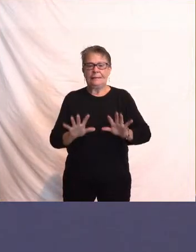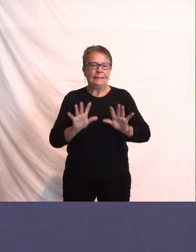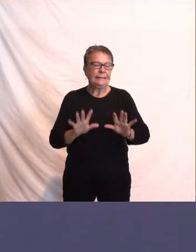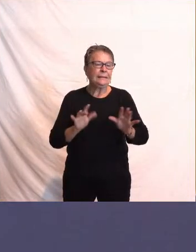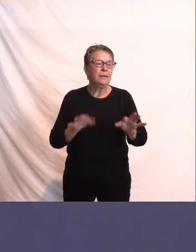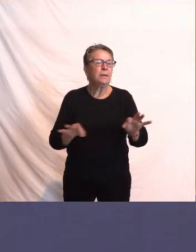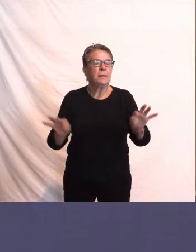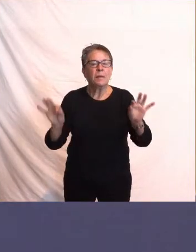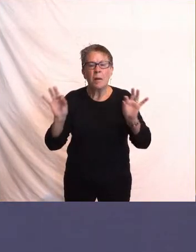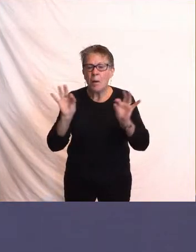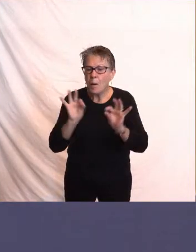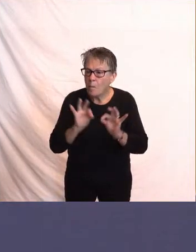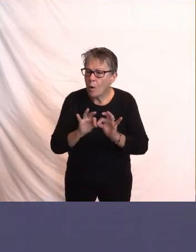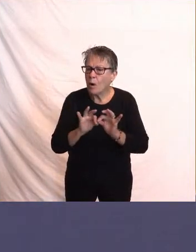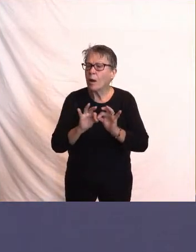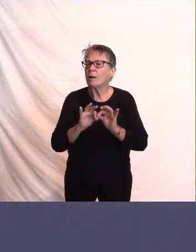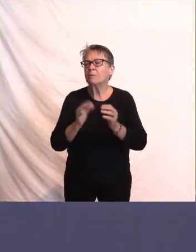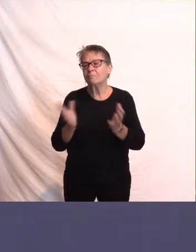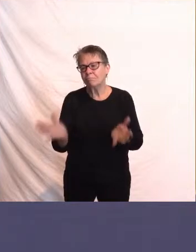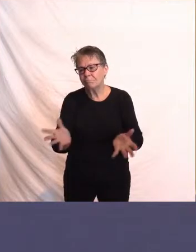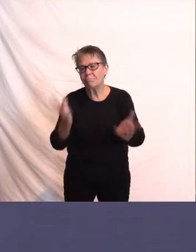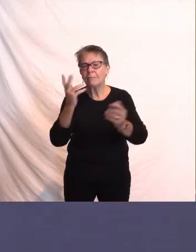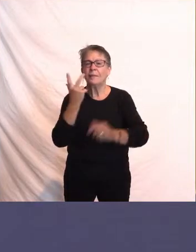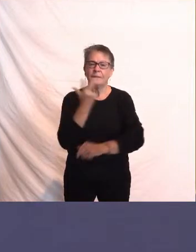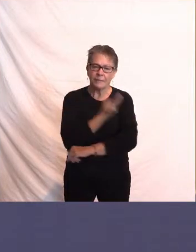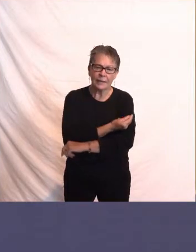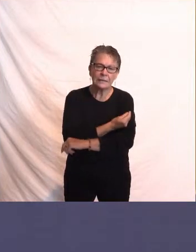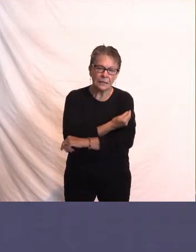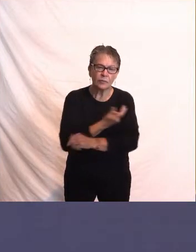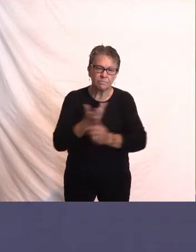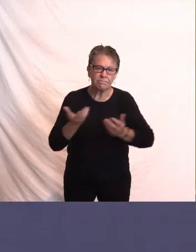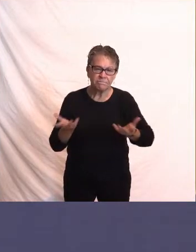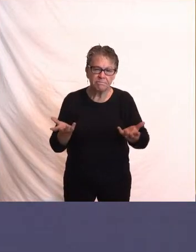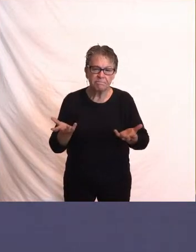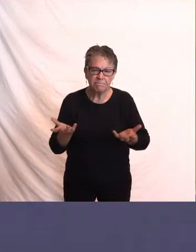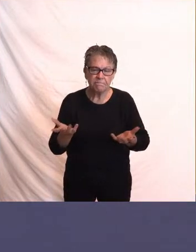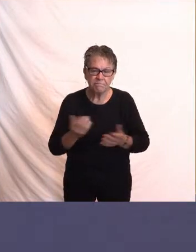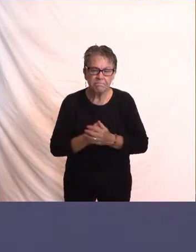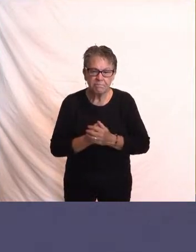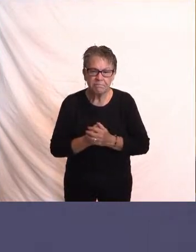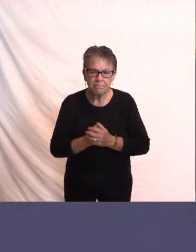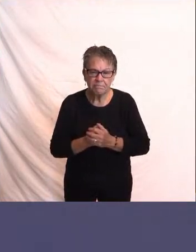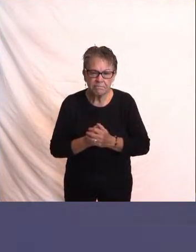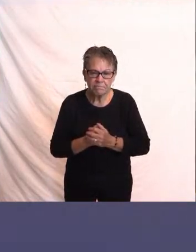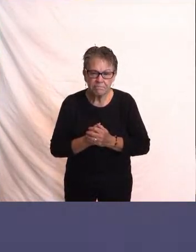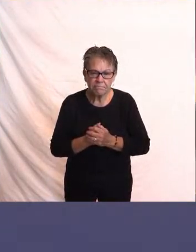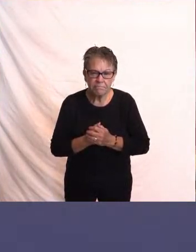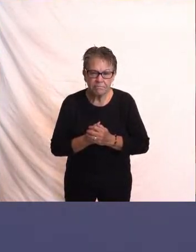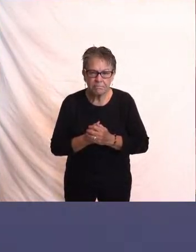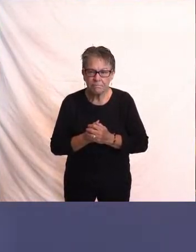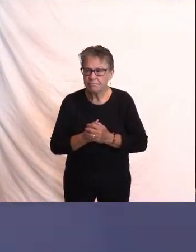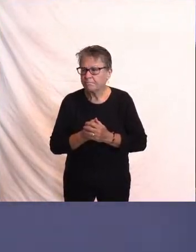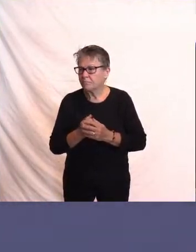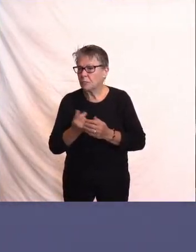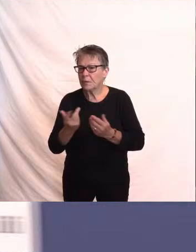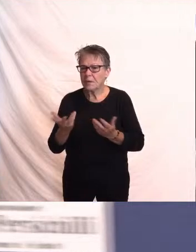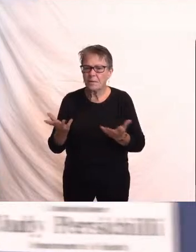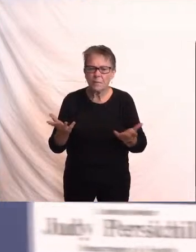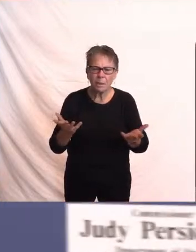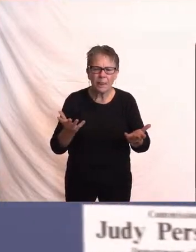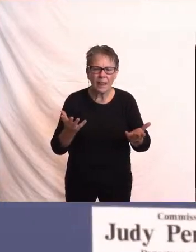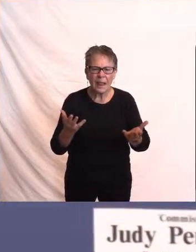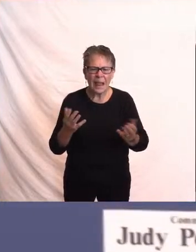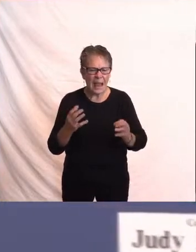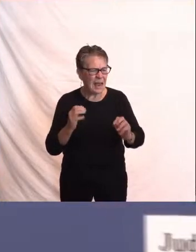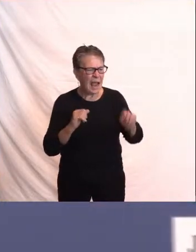Ed was asked the question, do you mind, Ed, how would you describe an environment, even if it's subjective and not empirical, where